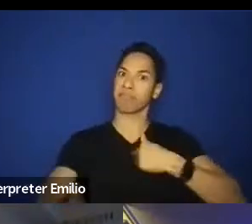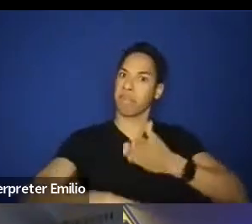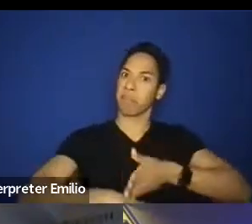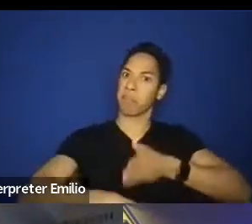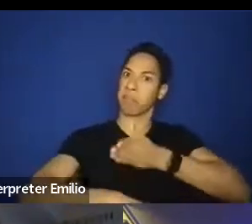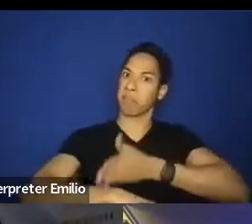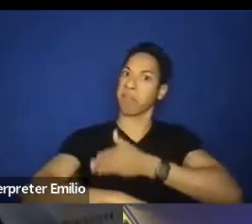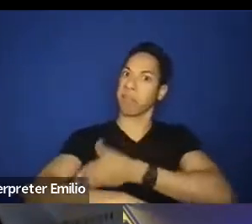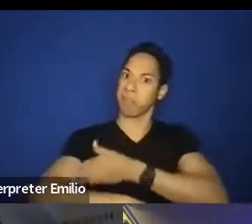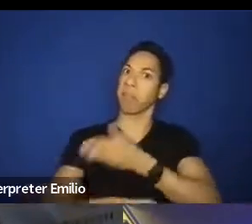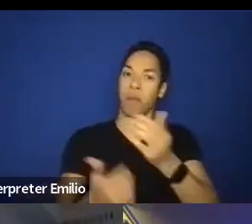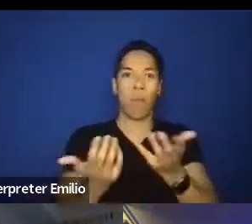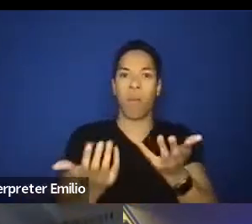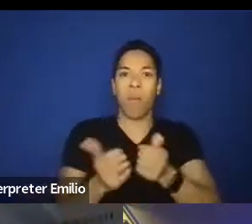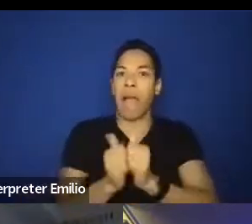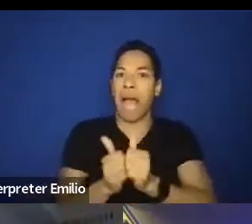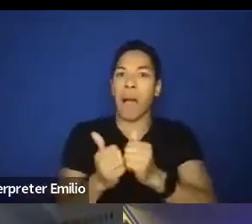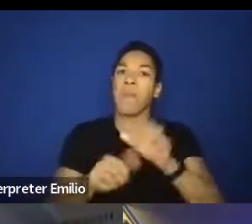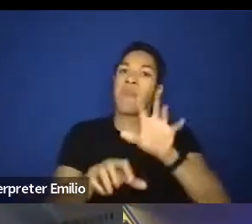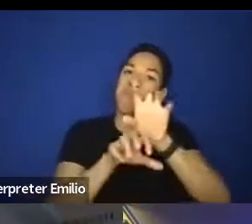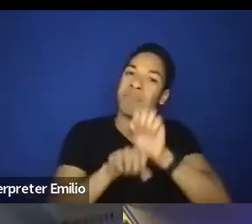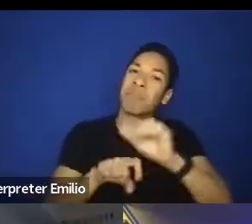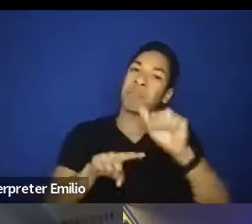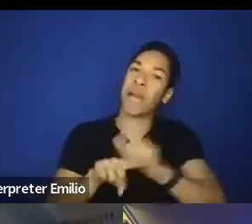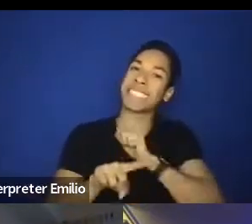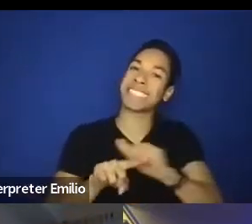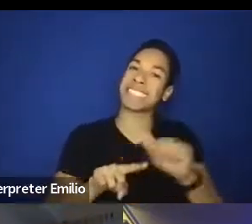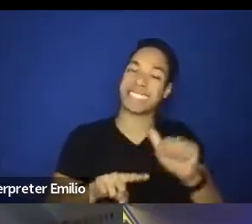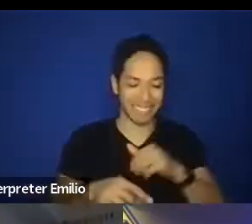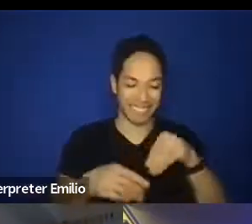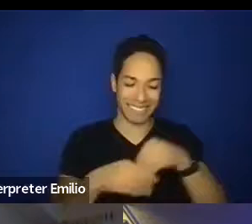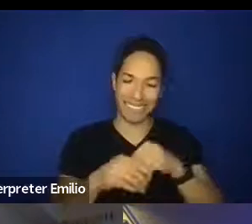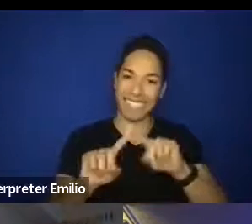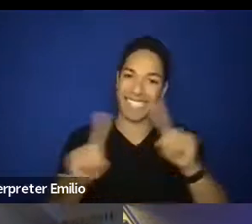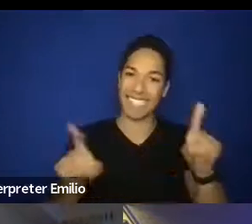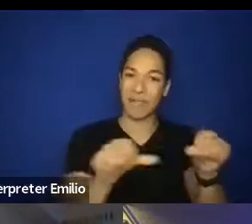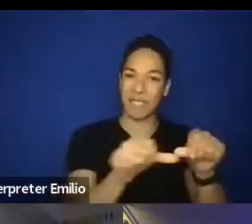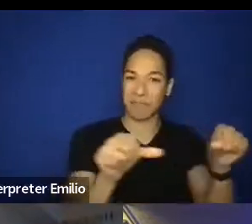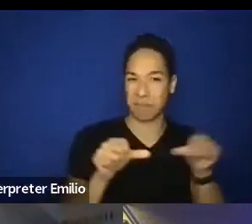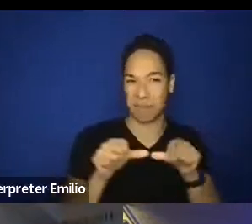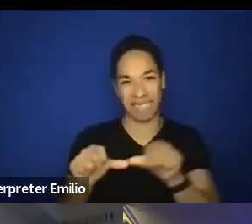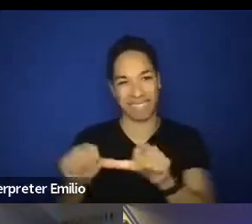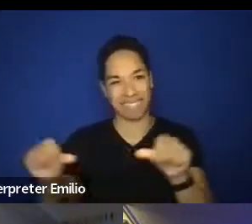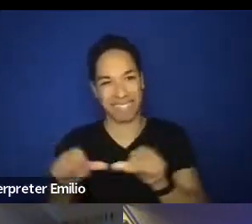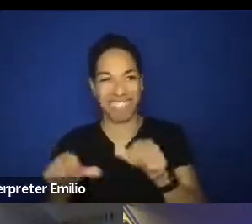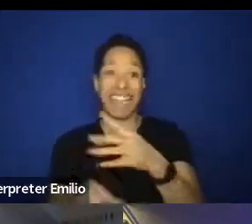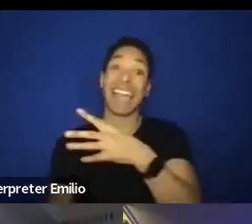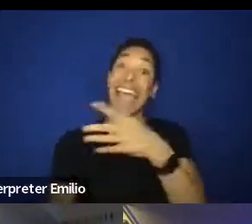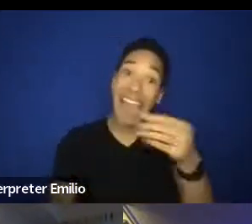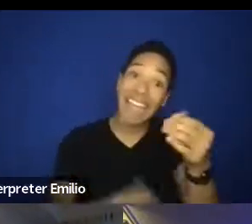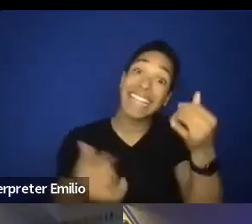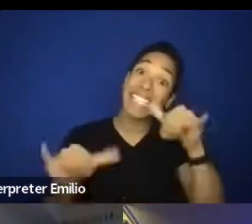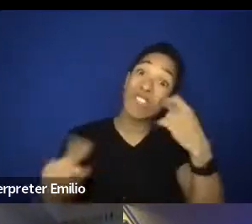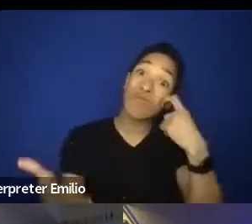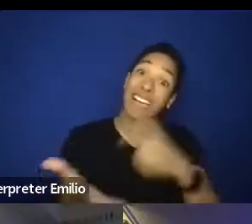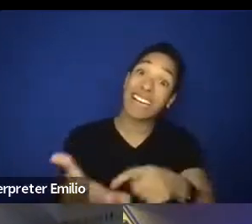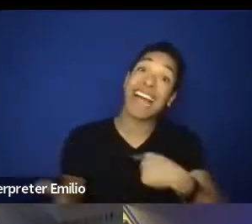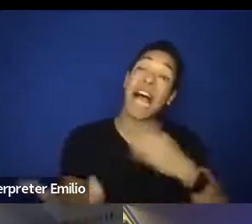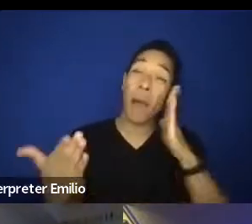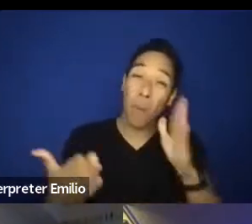just practicing that in all of my spaces. And still recognizing that I'm going to make